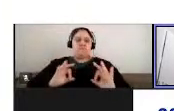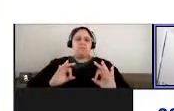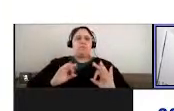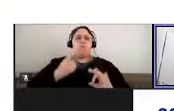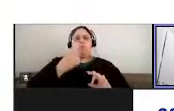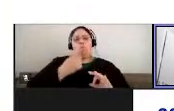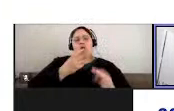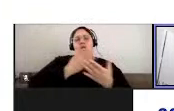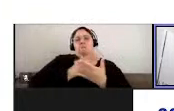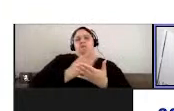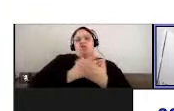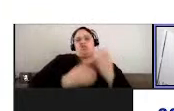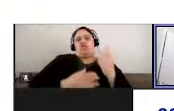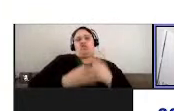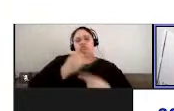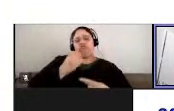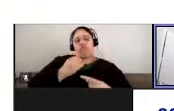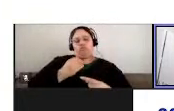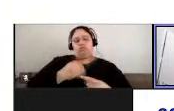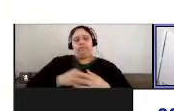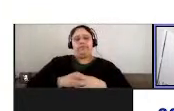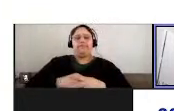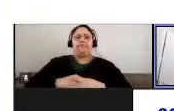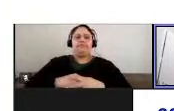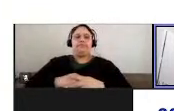1 was partially achieved.